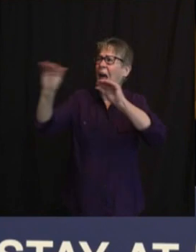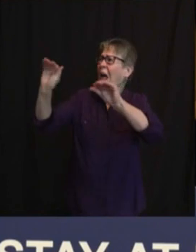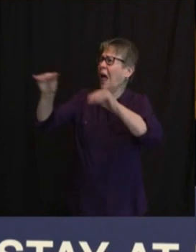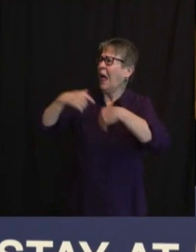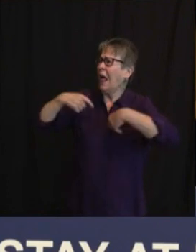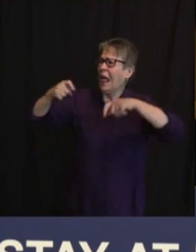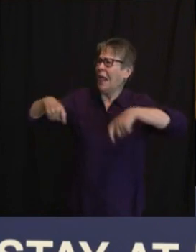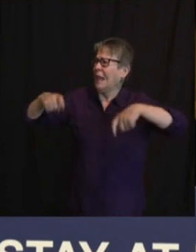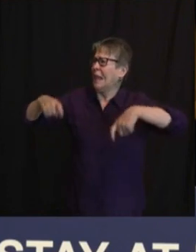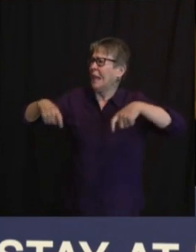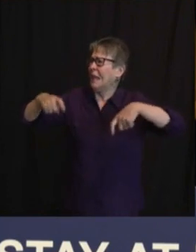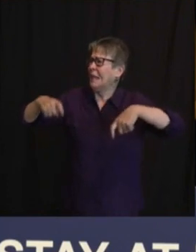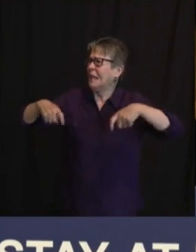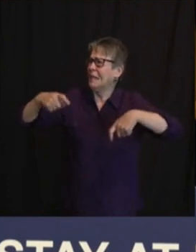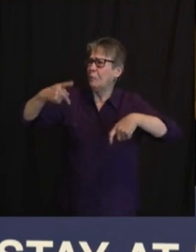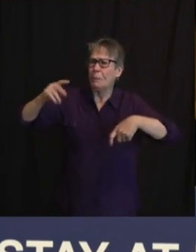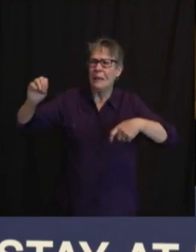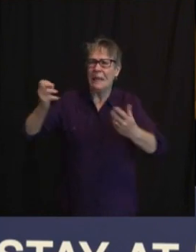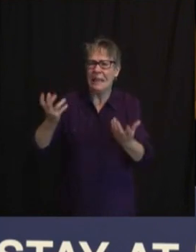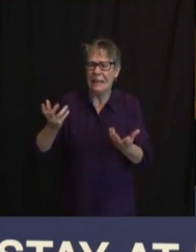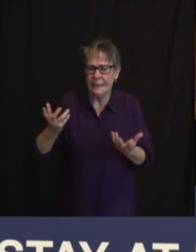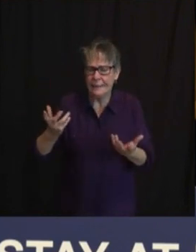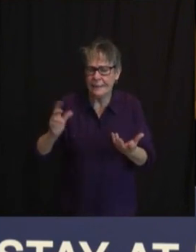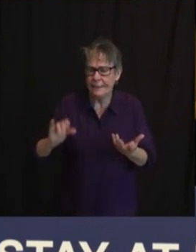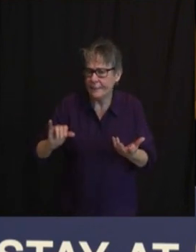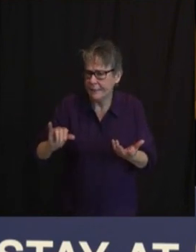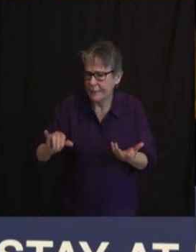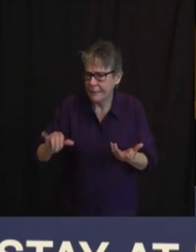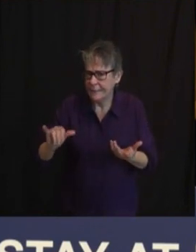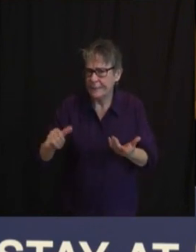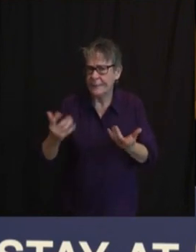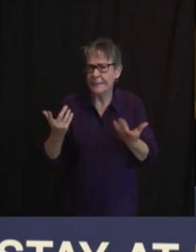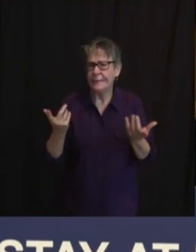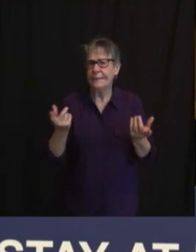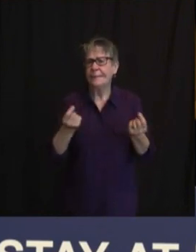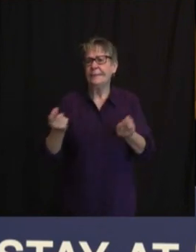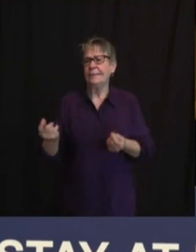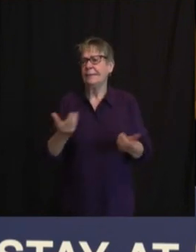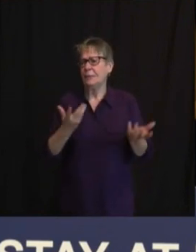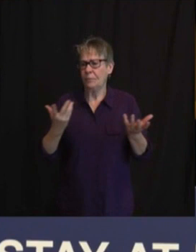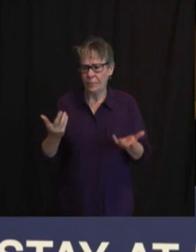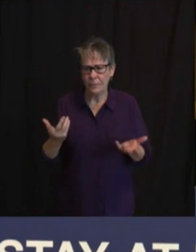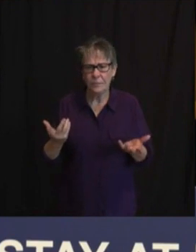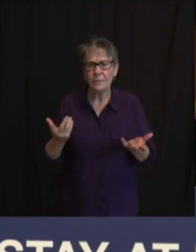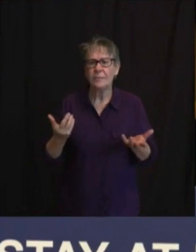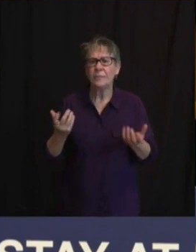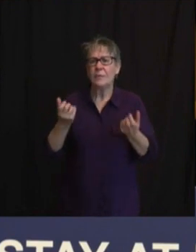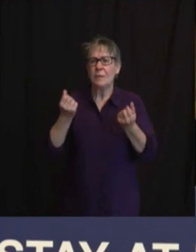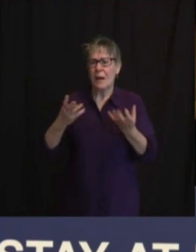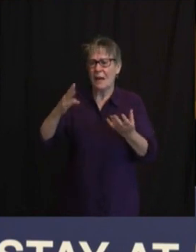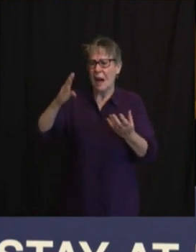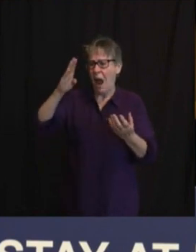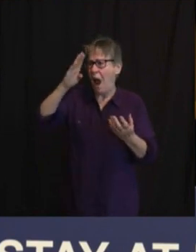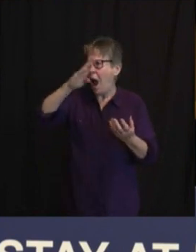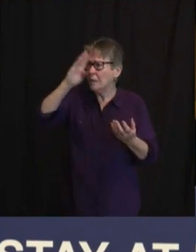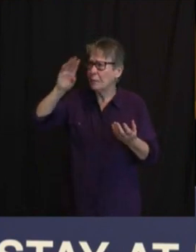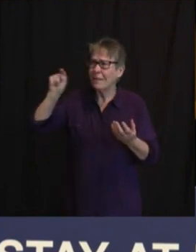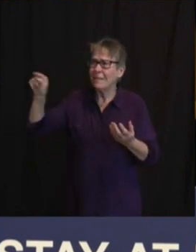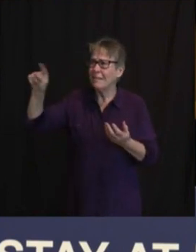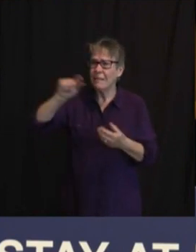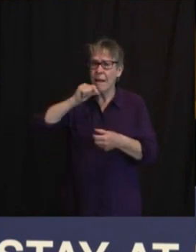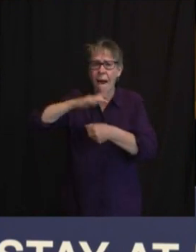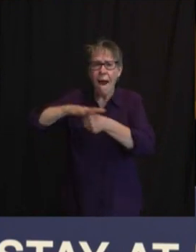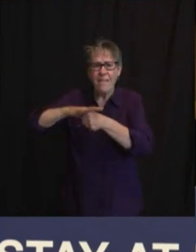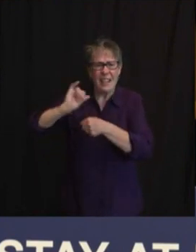there were hospitals with less than 3 to 5 day supplies at the peak of